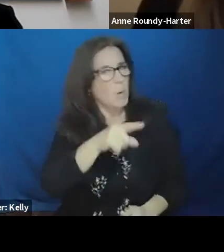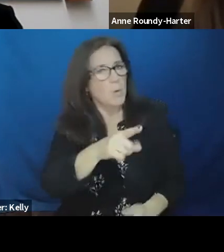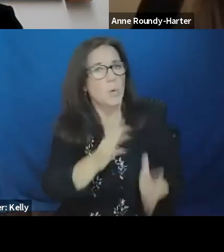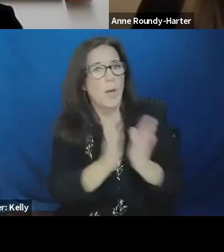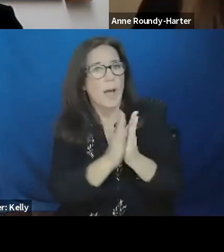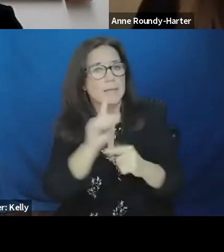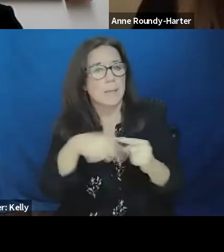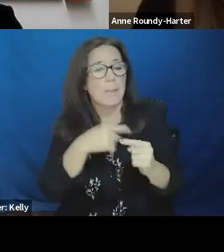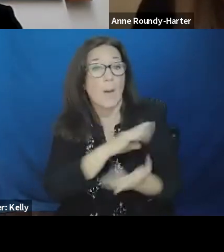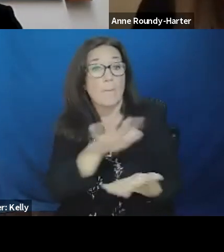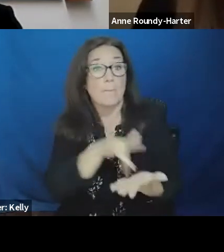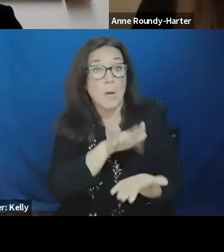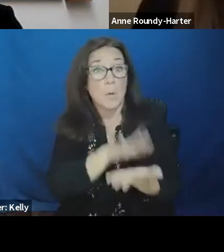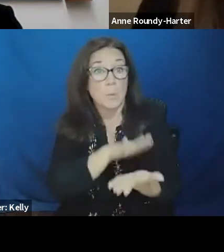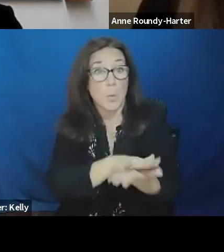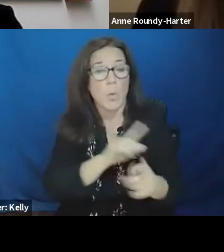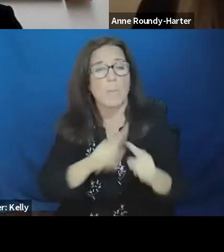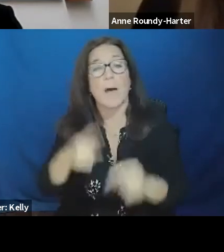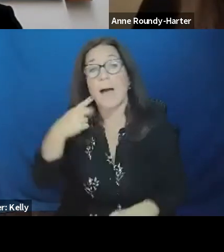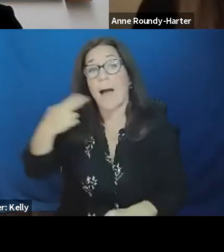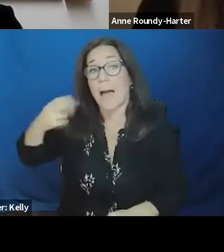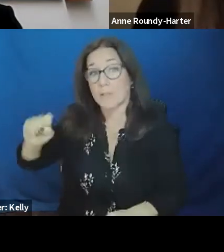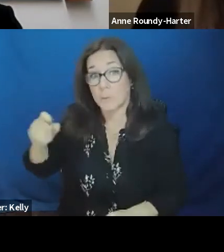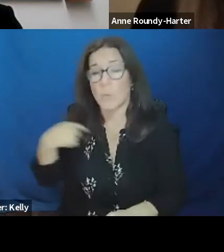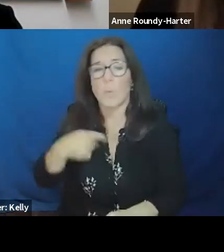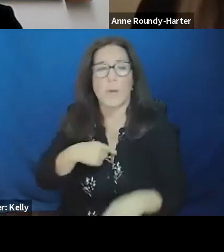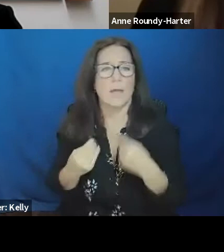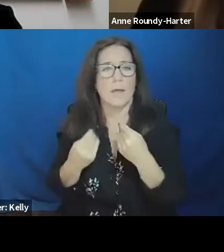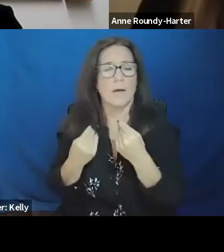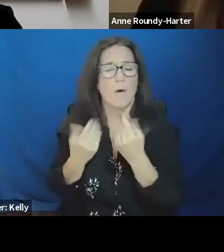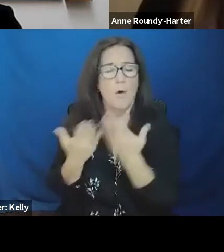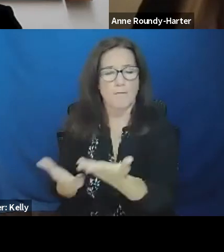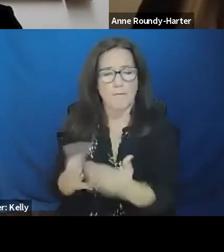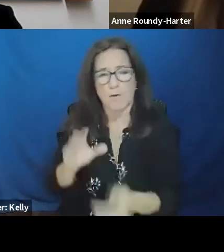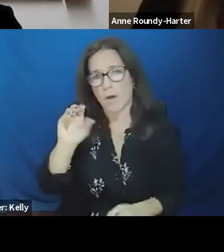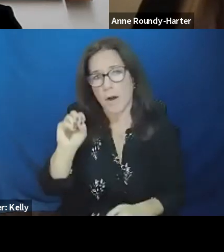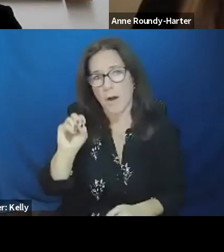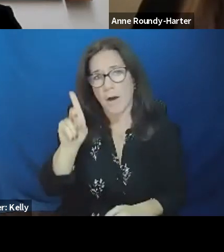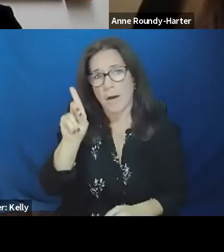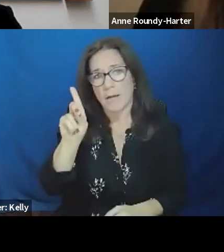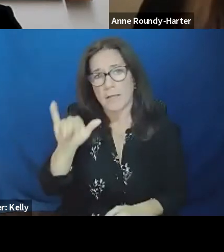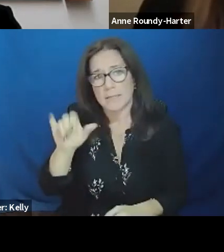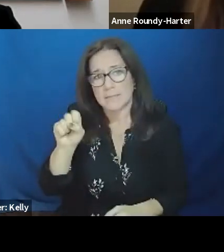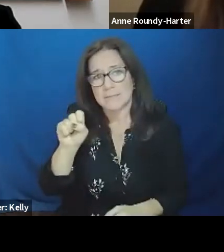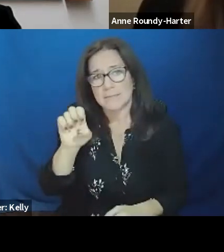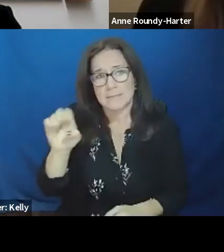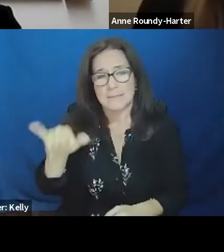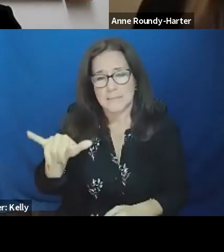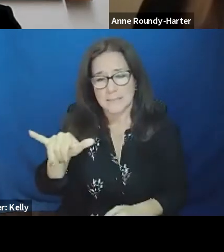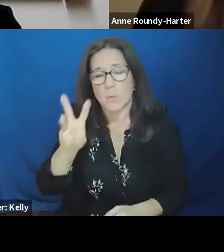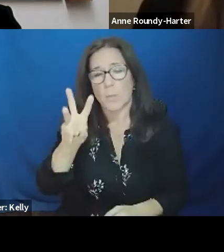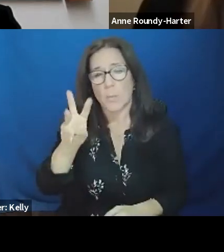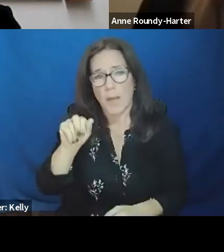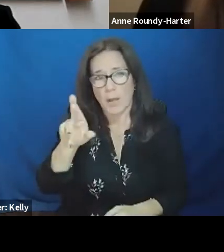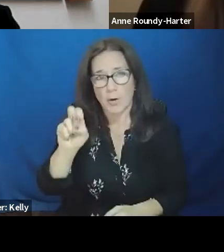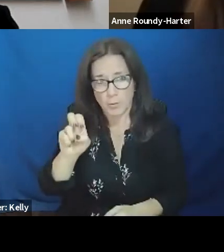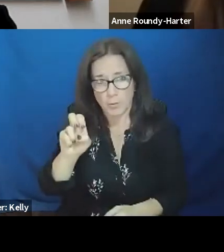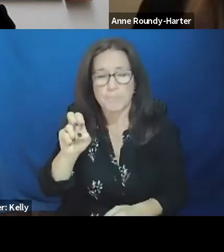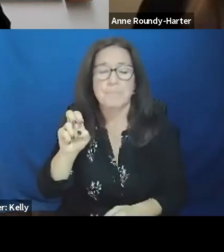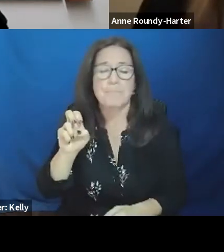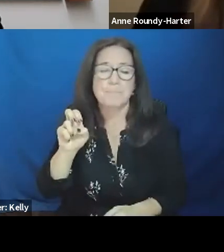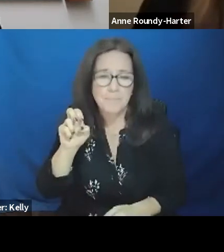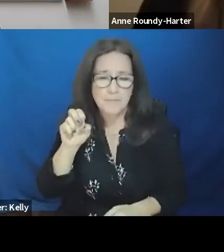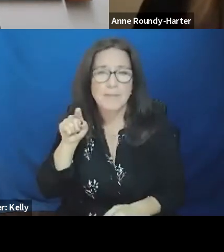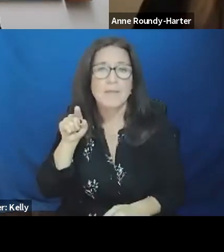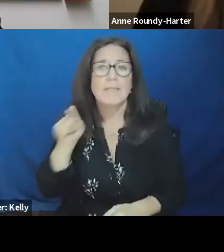highlight that for high school, we do offer Odysseyware. And Odysseyware is an online program that's standards aligned. And so